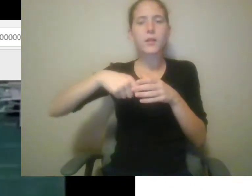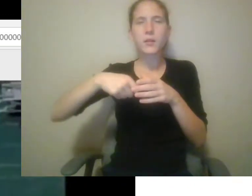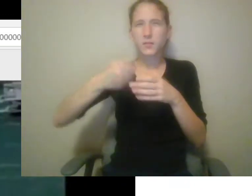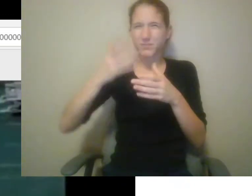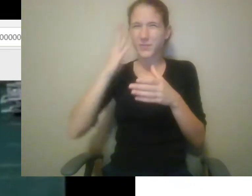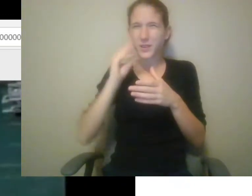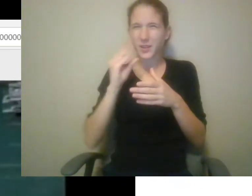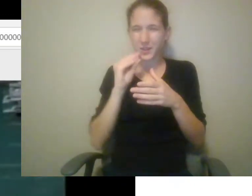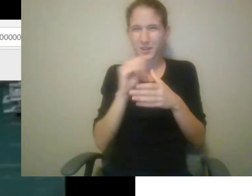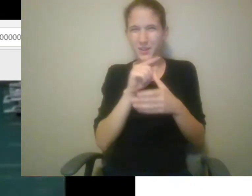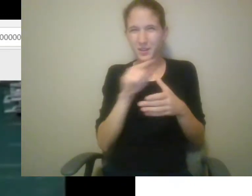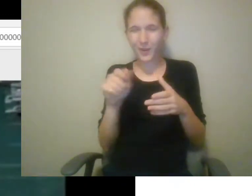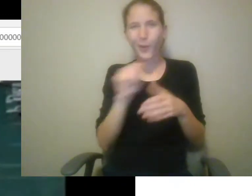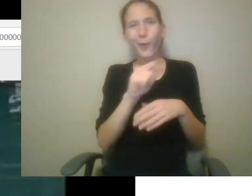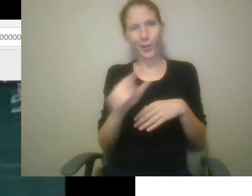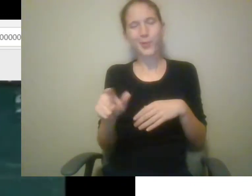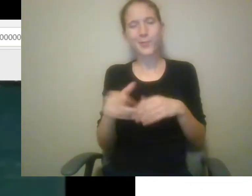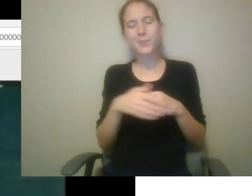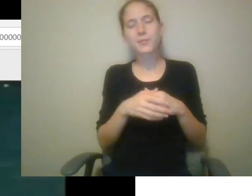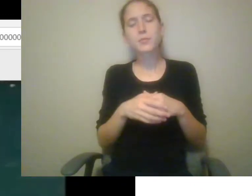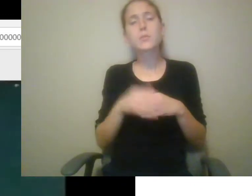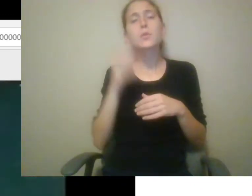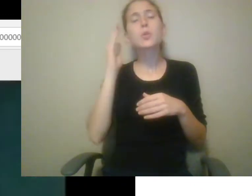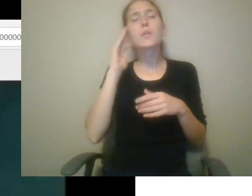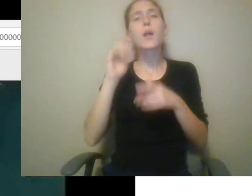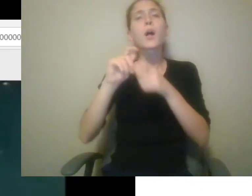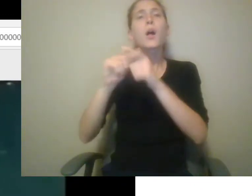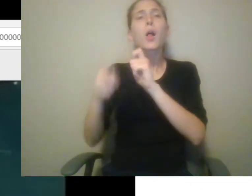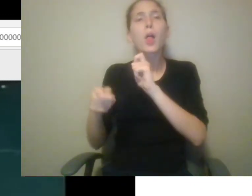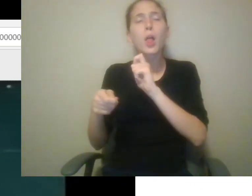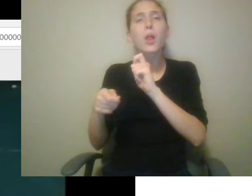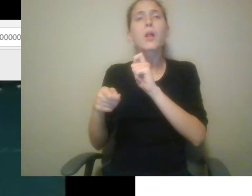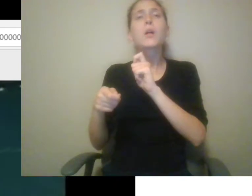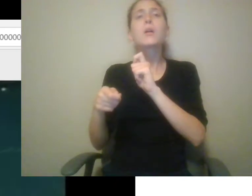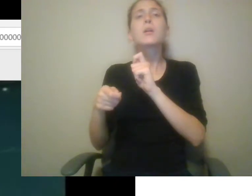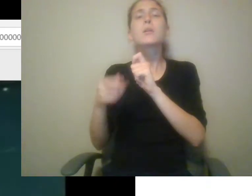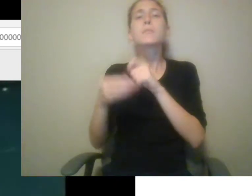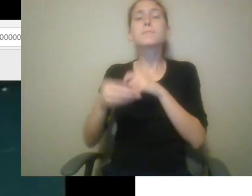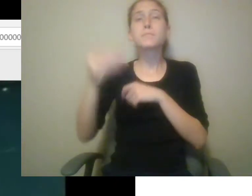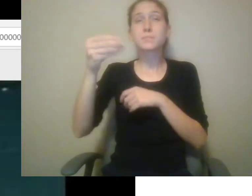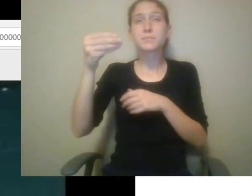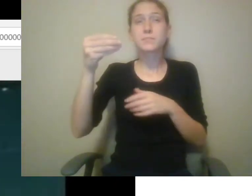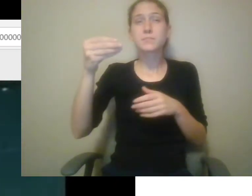Kool-Aid, if you buy those little packages, right, if I remember my directions